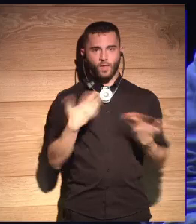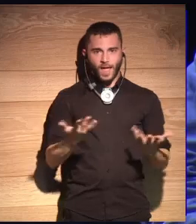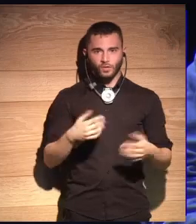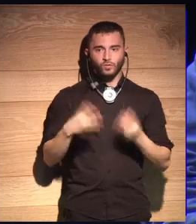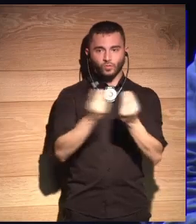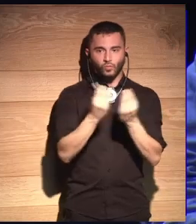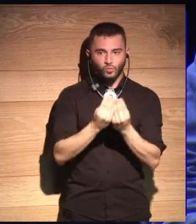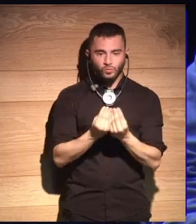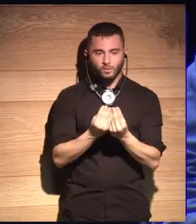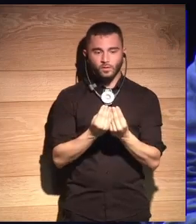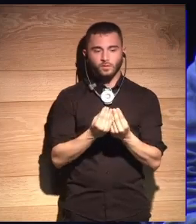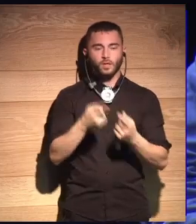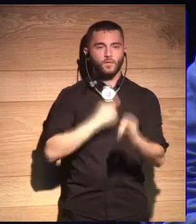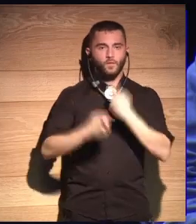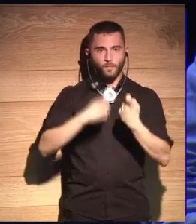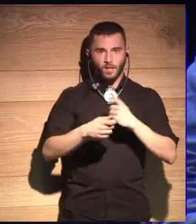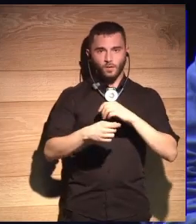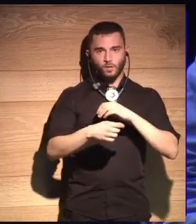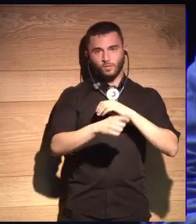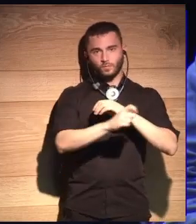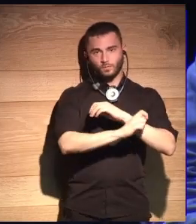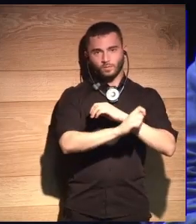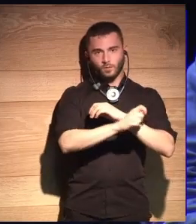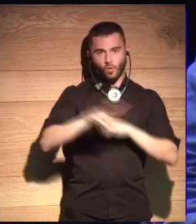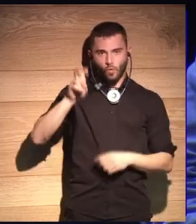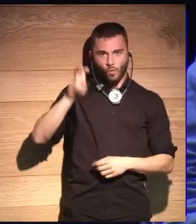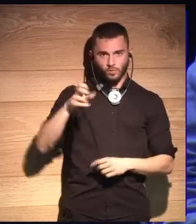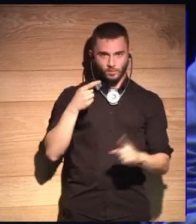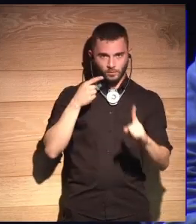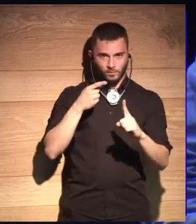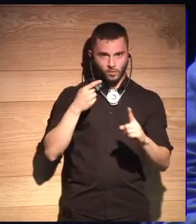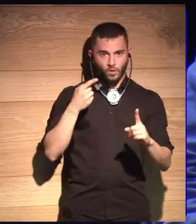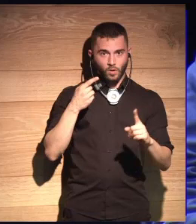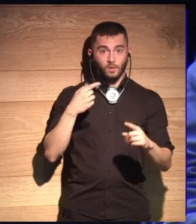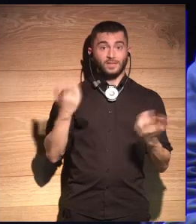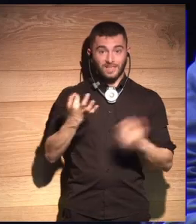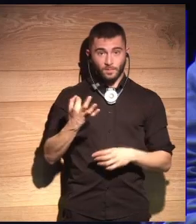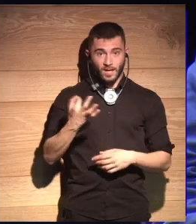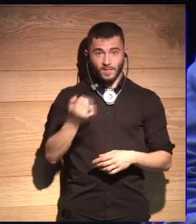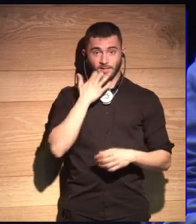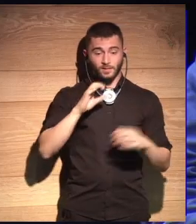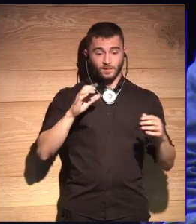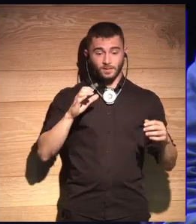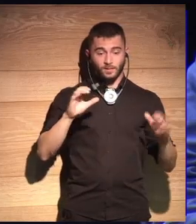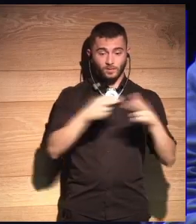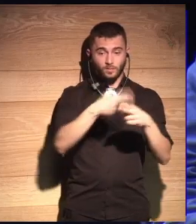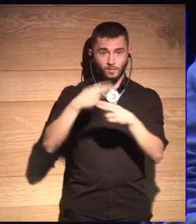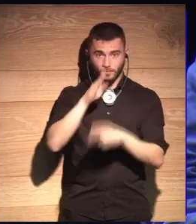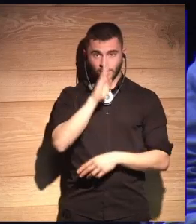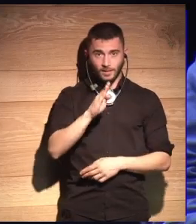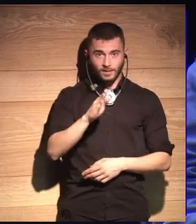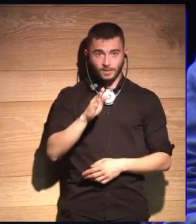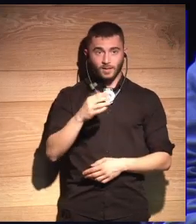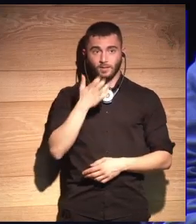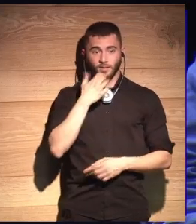topics. So they are a shortcut to structure politics. But the parties